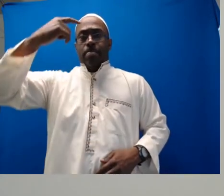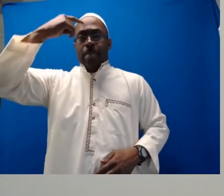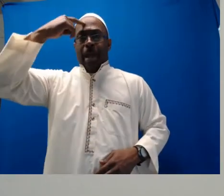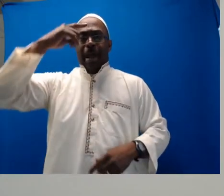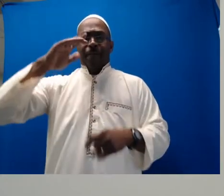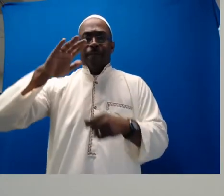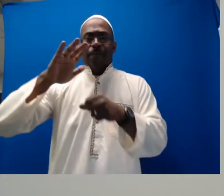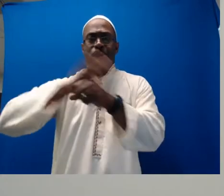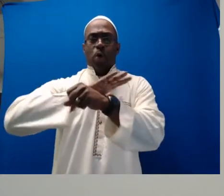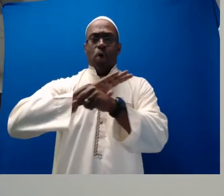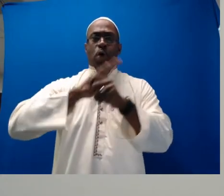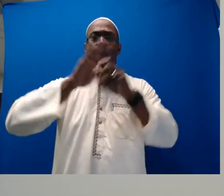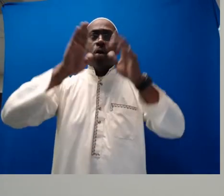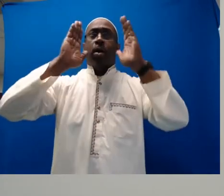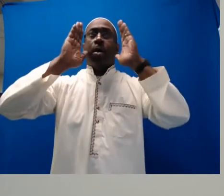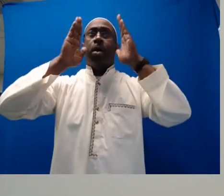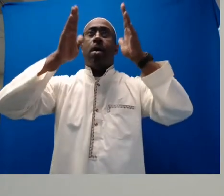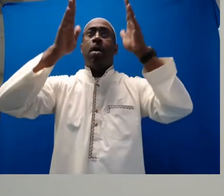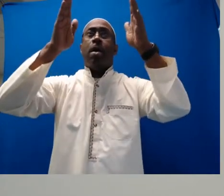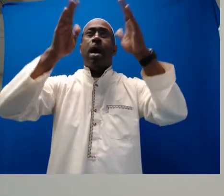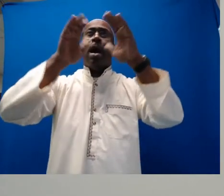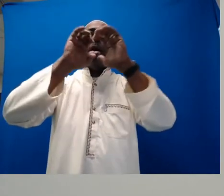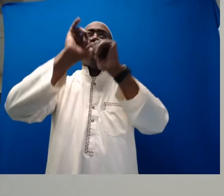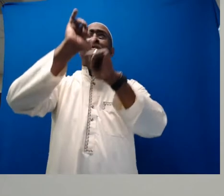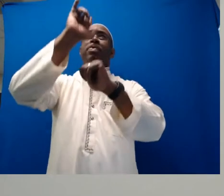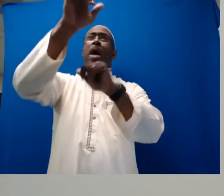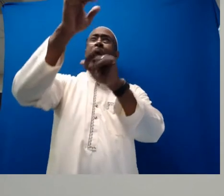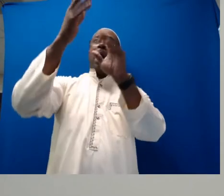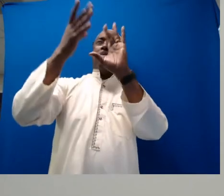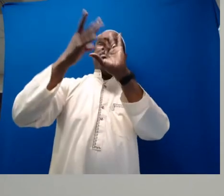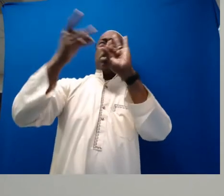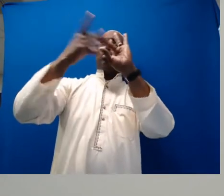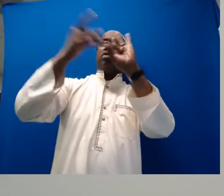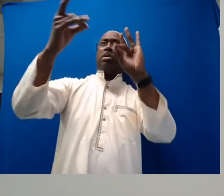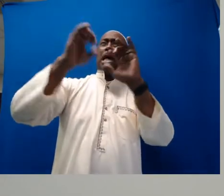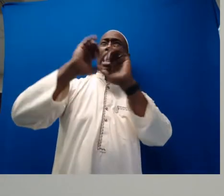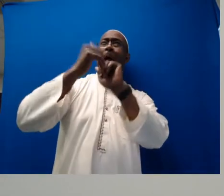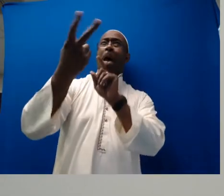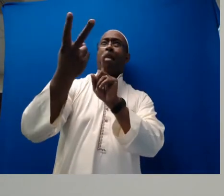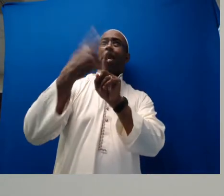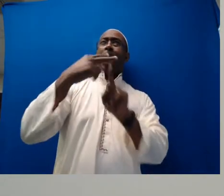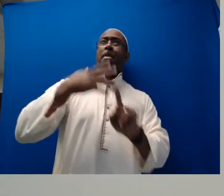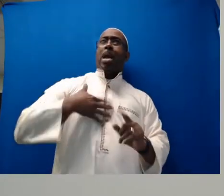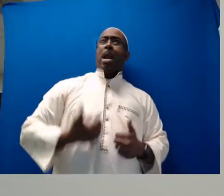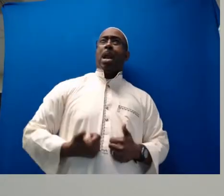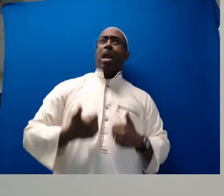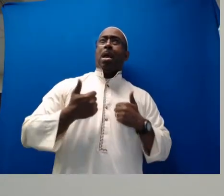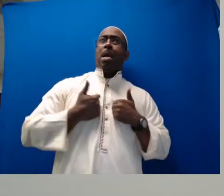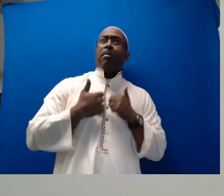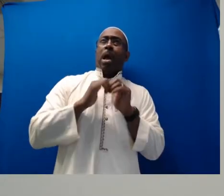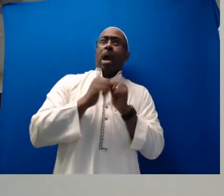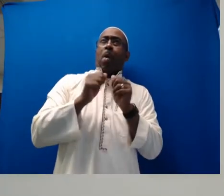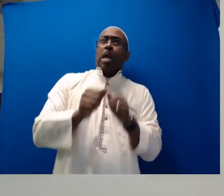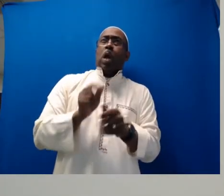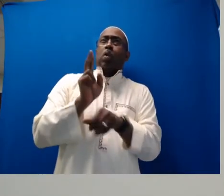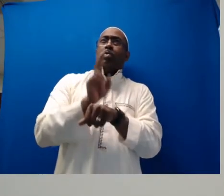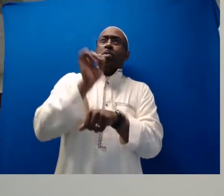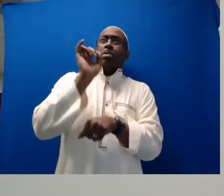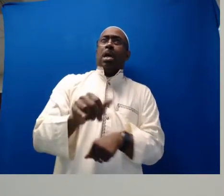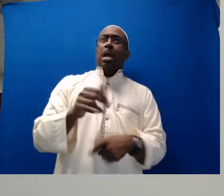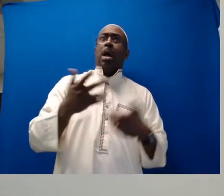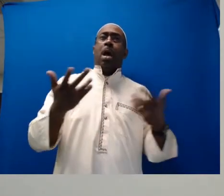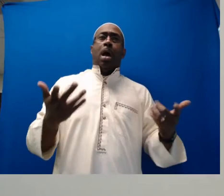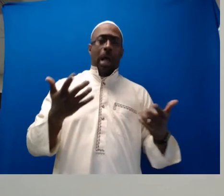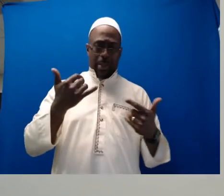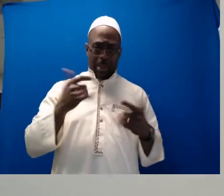fully listening, understanding how does this apply to me, preparing oneself to be able to convey whatever it is that